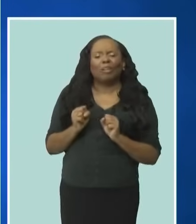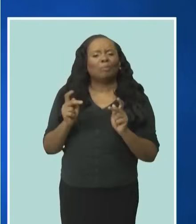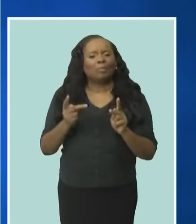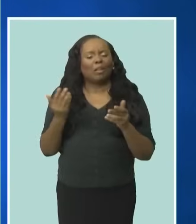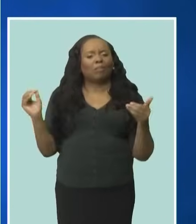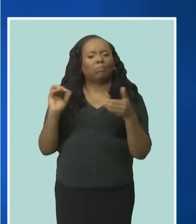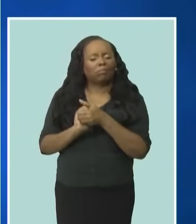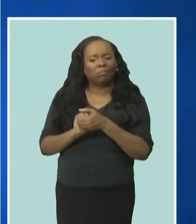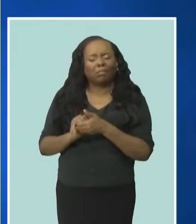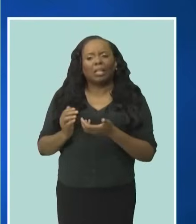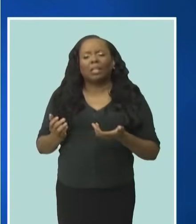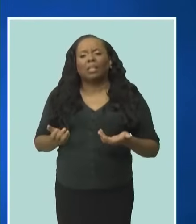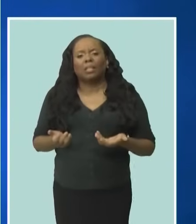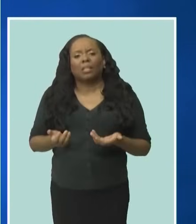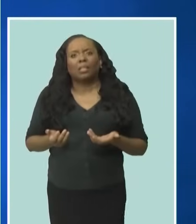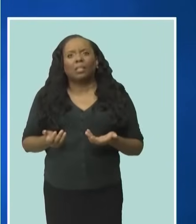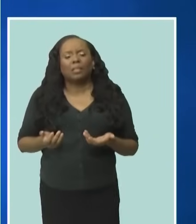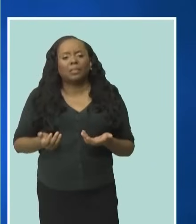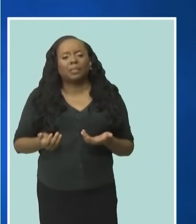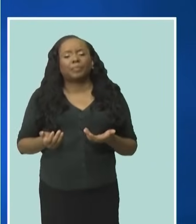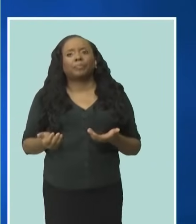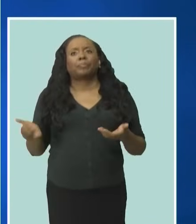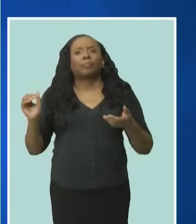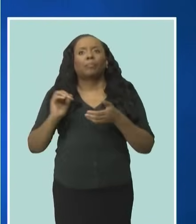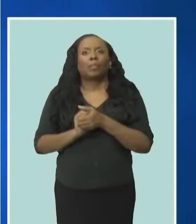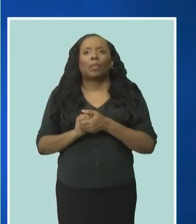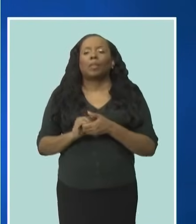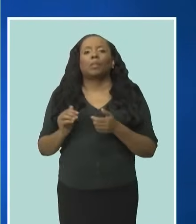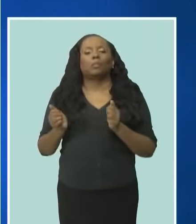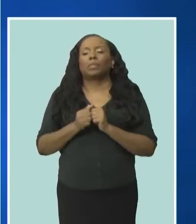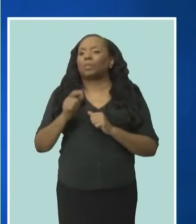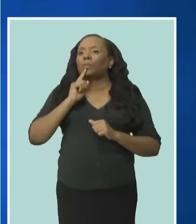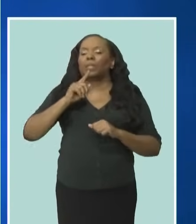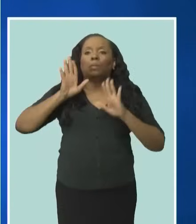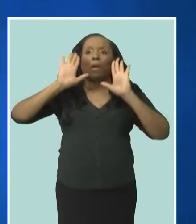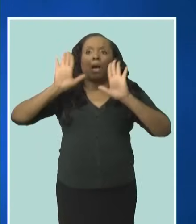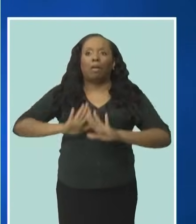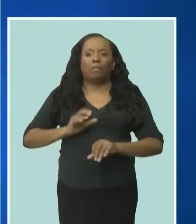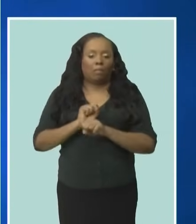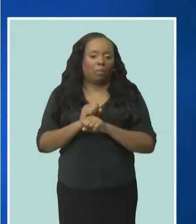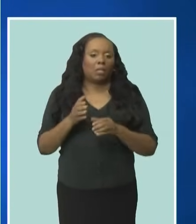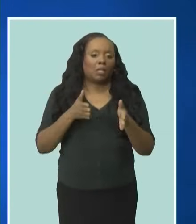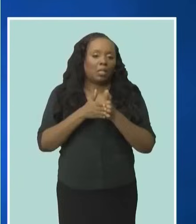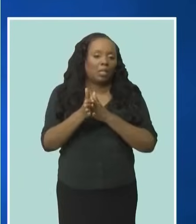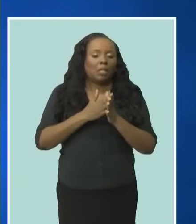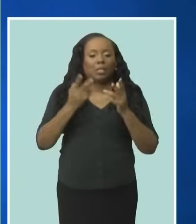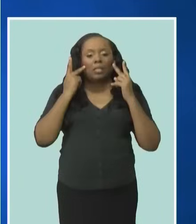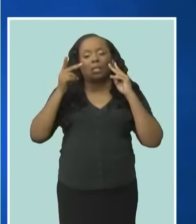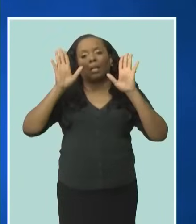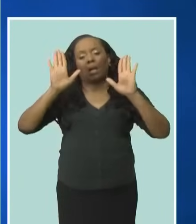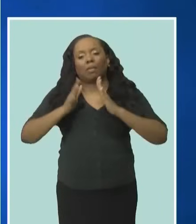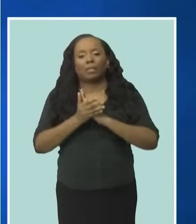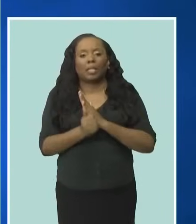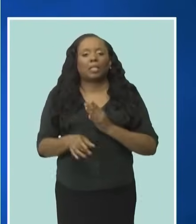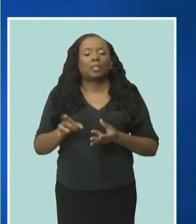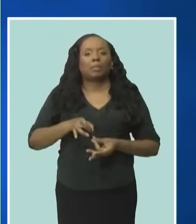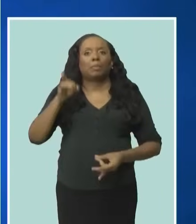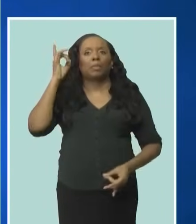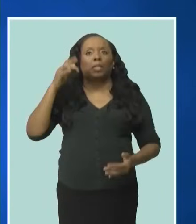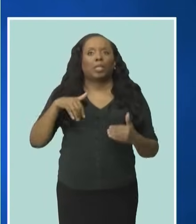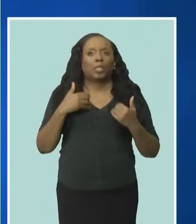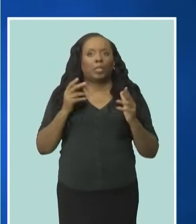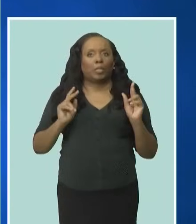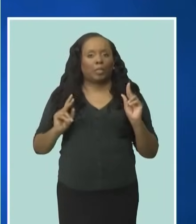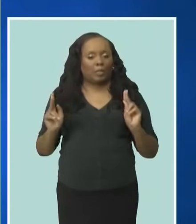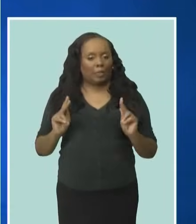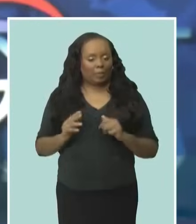partner with us on this meaningful work, and we look forward to seeing the amazing talent and spirit of youth on full